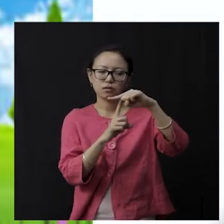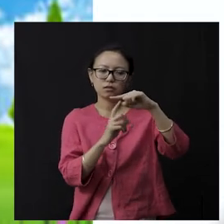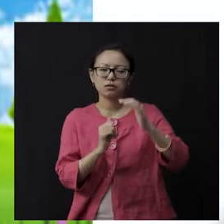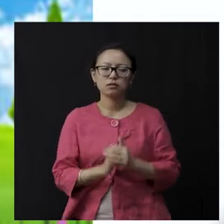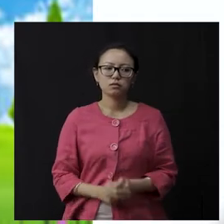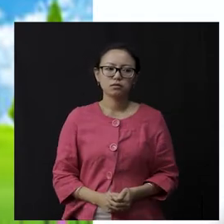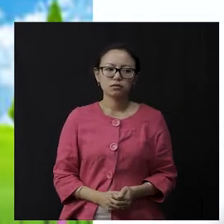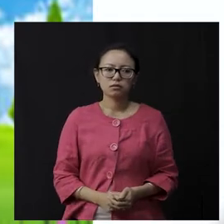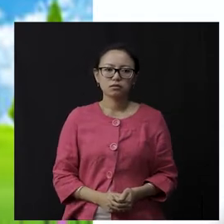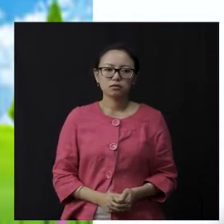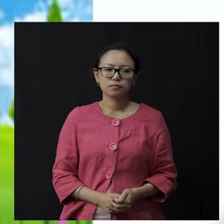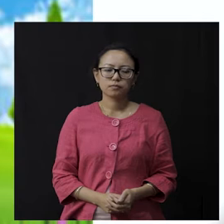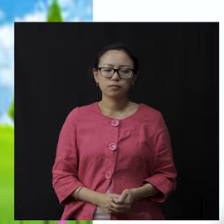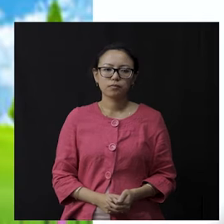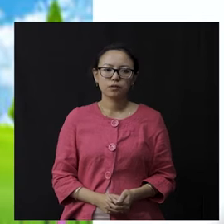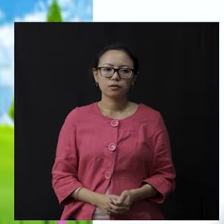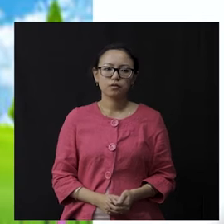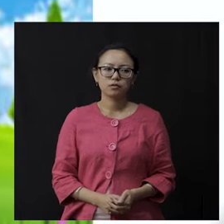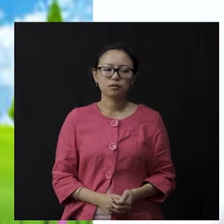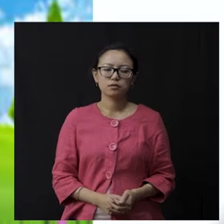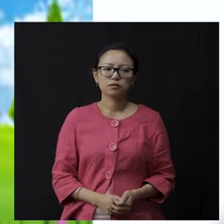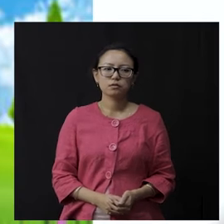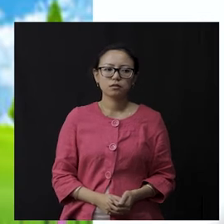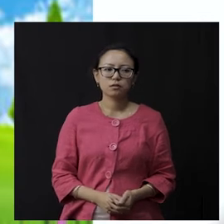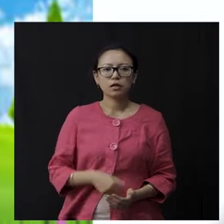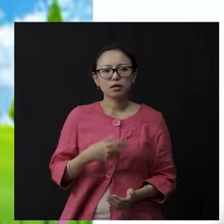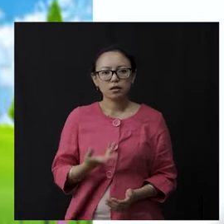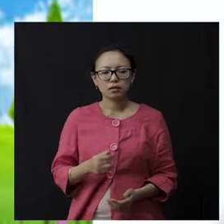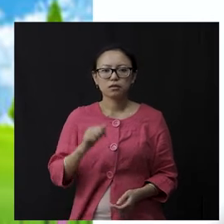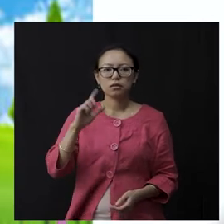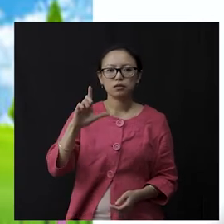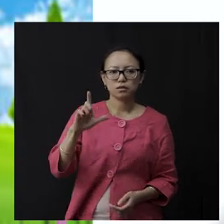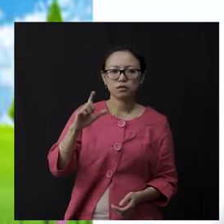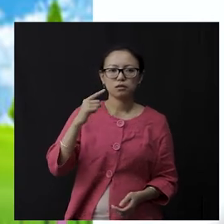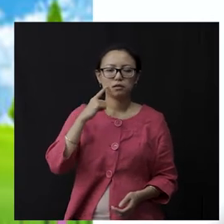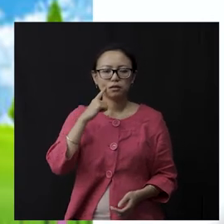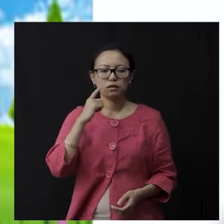H-E-A-T. Heat, the warmth, okay? And light,